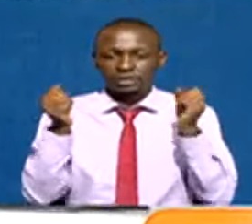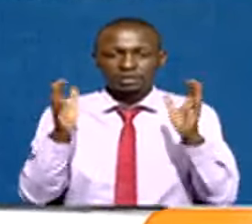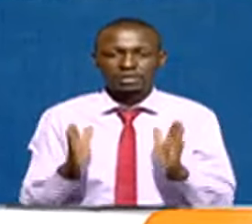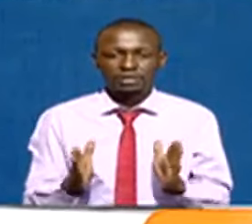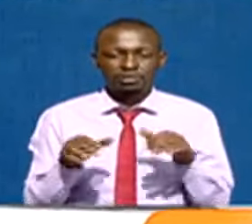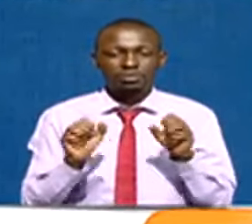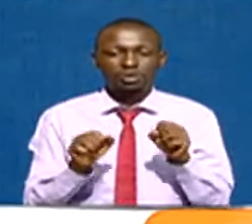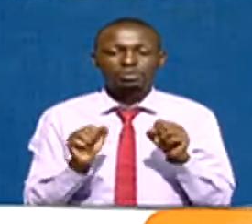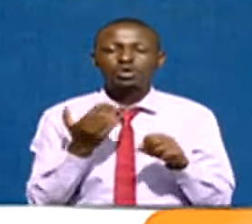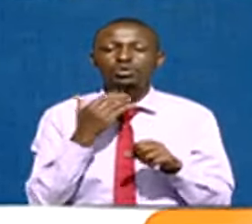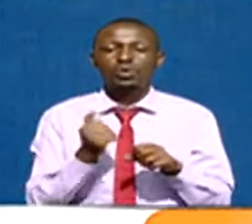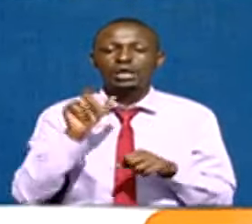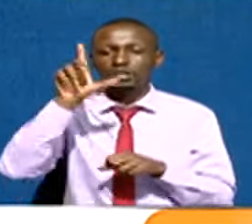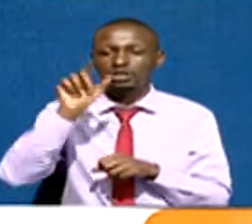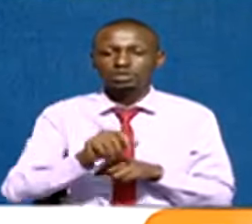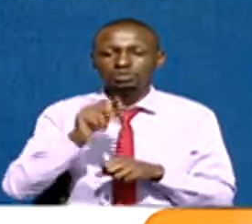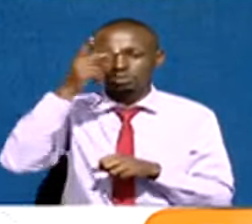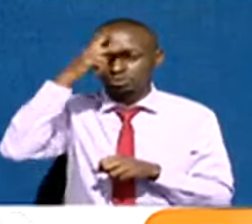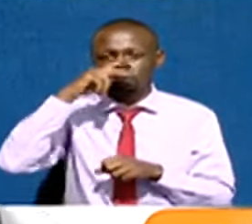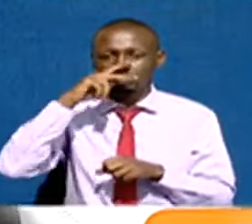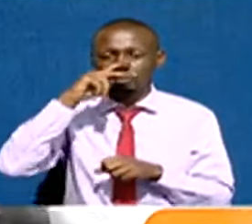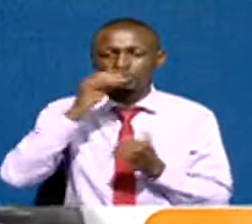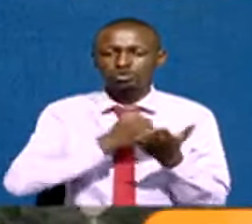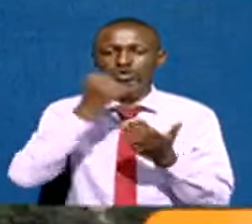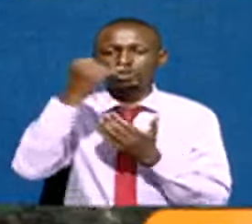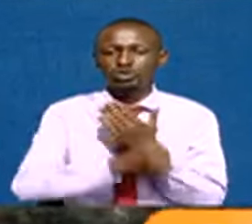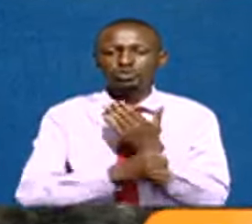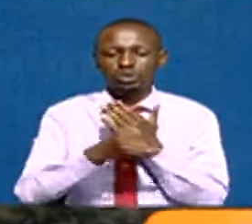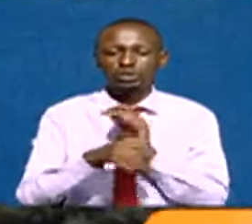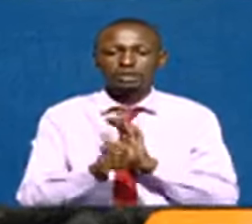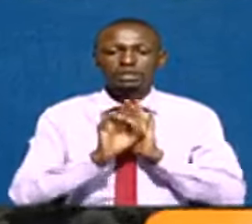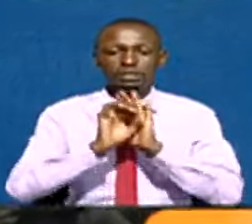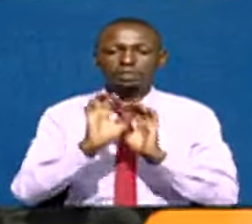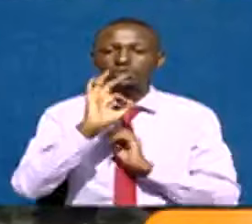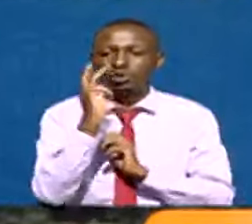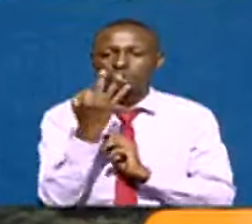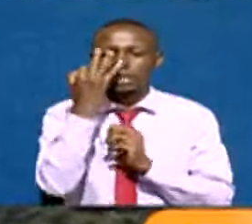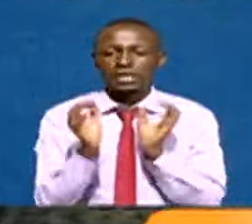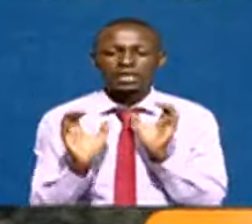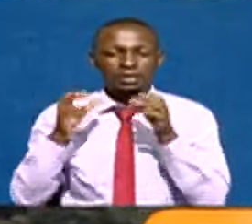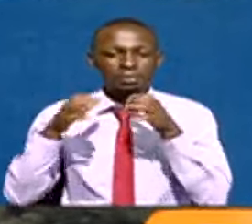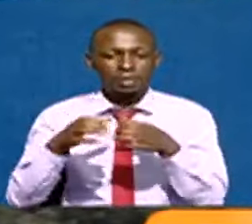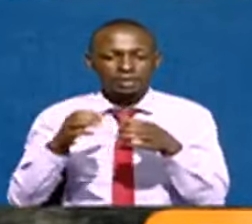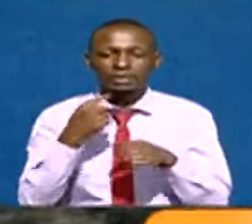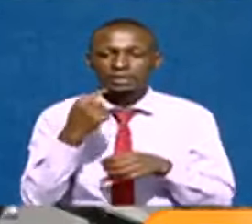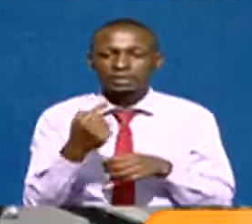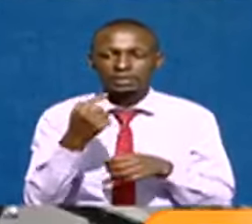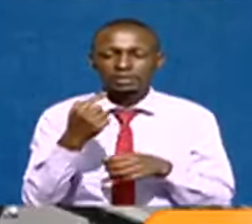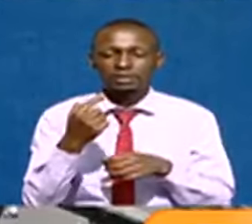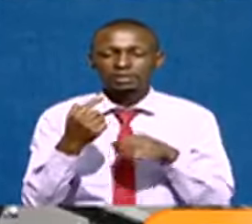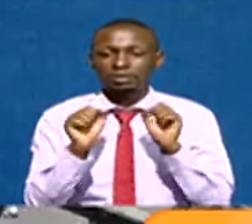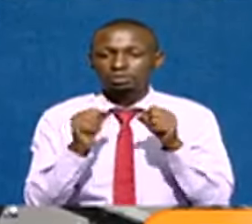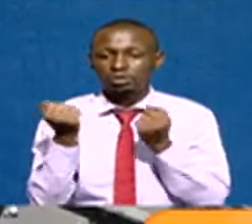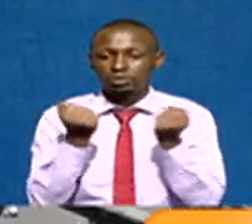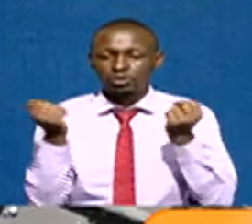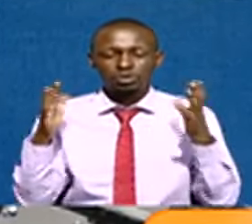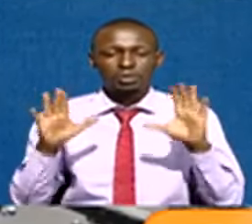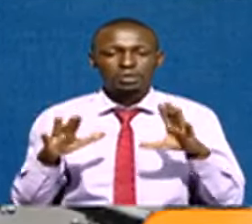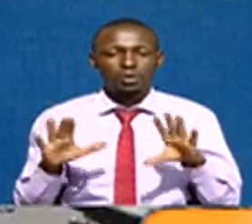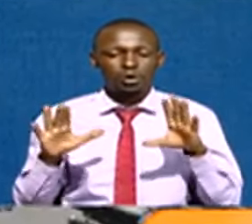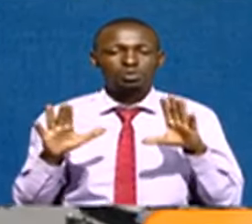cheaper insurance policies such as third party, an issue that the Association of Kenya Insurers now says will leave motorists